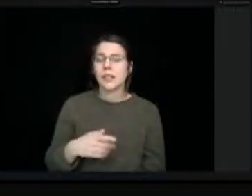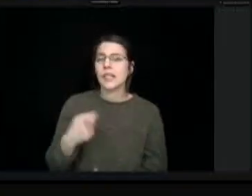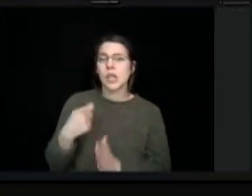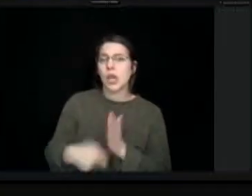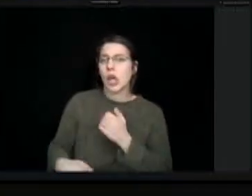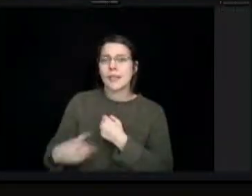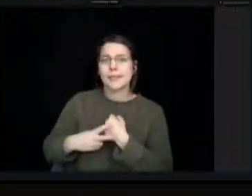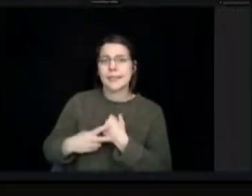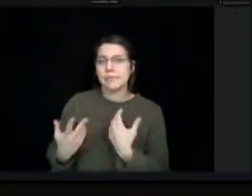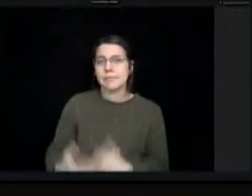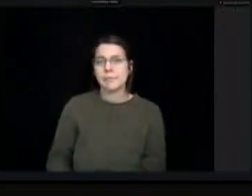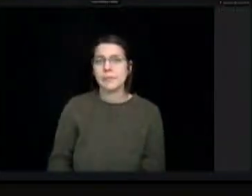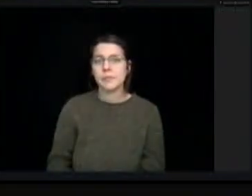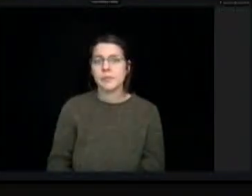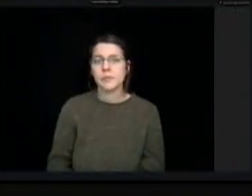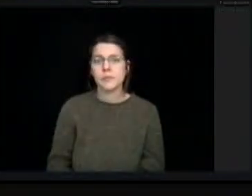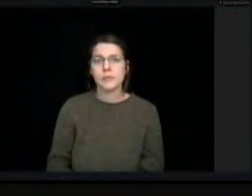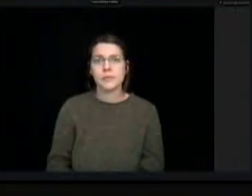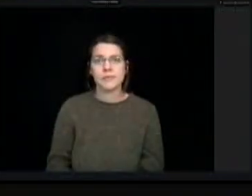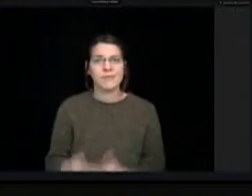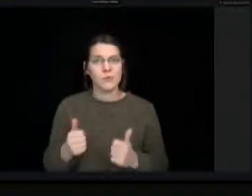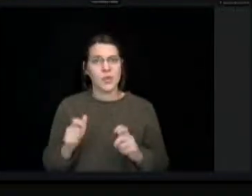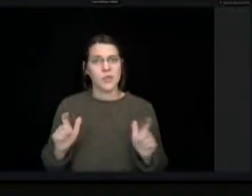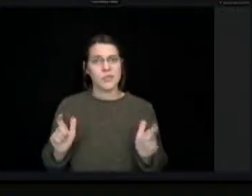Yeah. Tightening our belts.